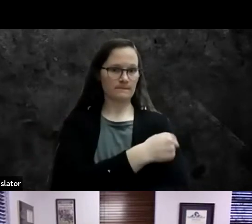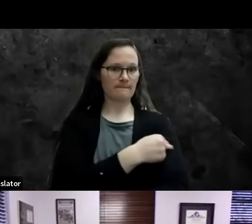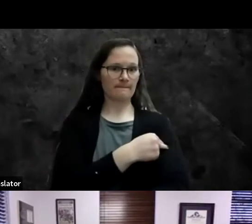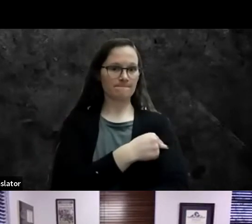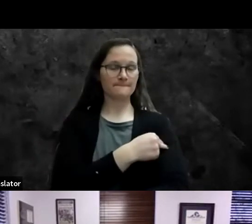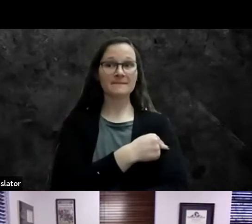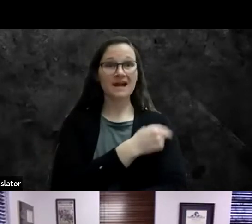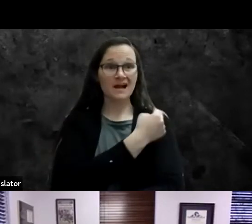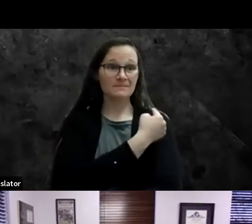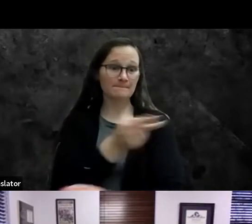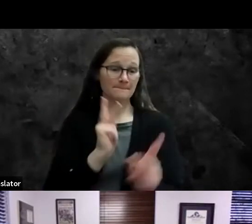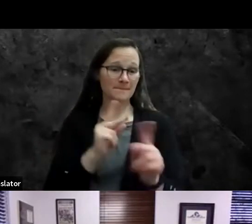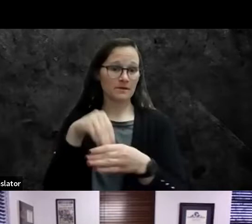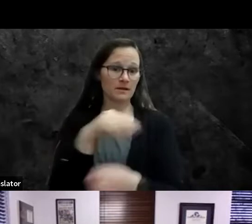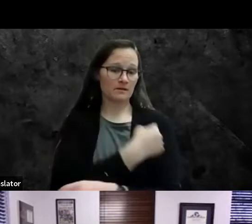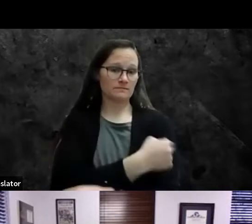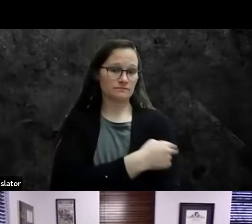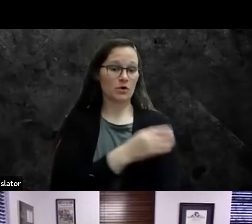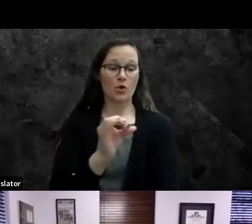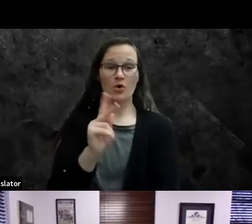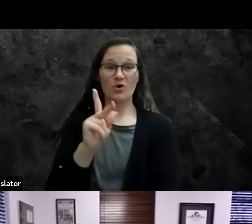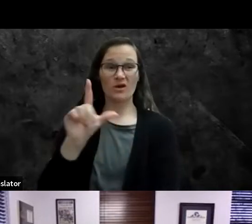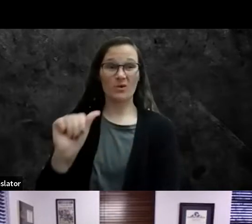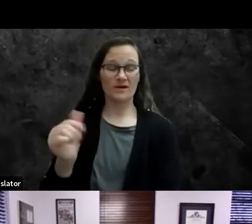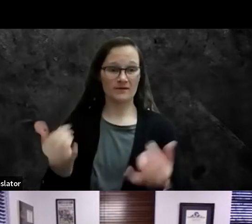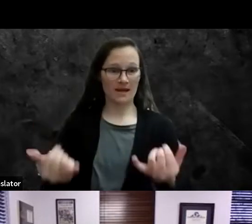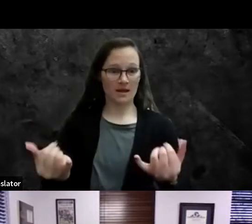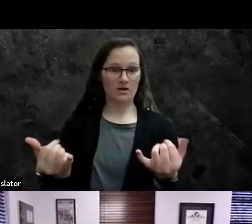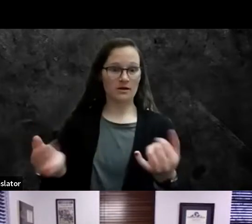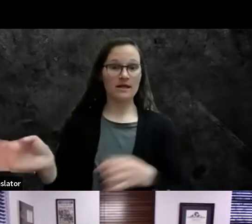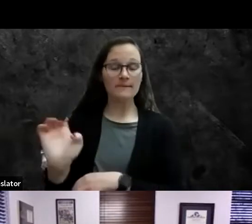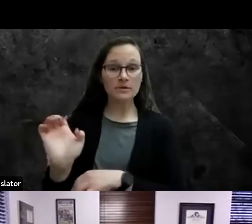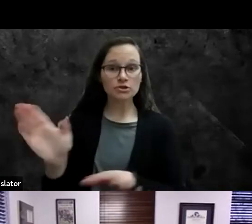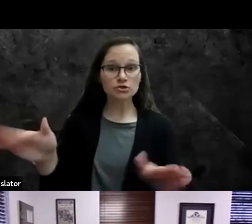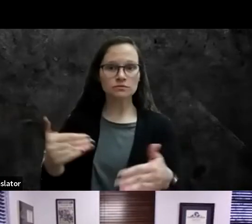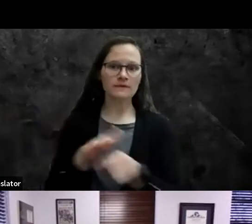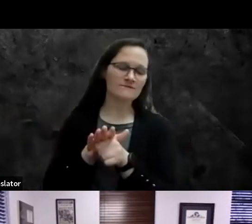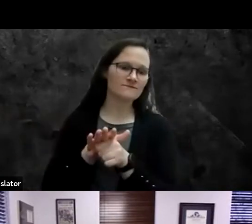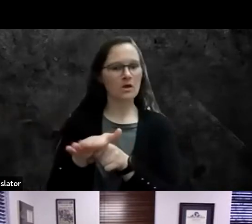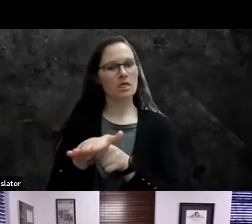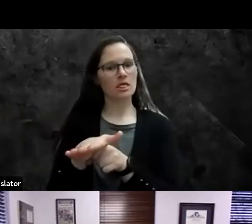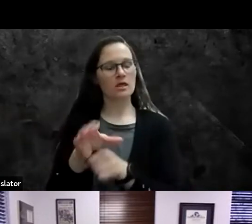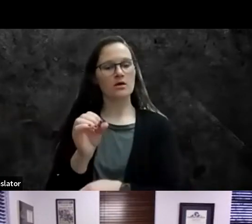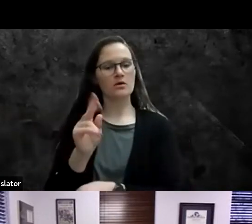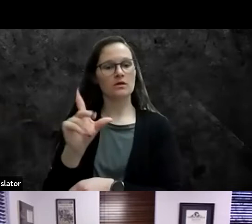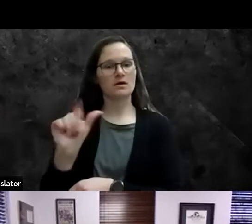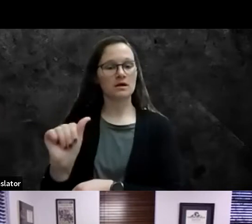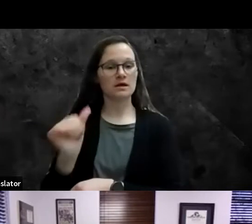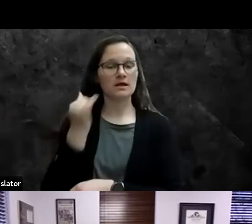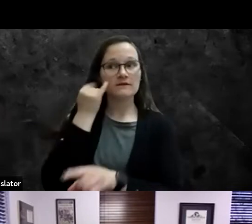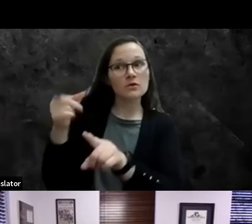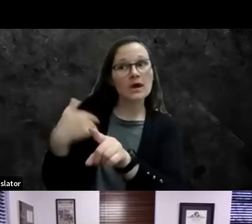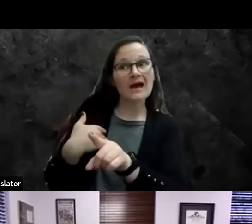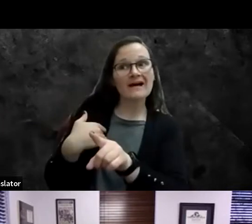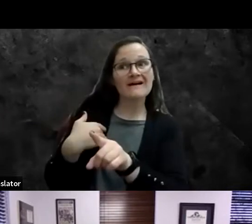right? If you look at the situation in Oklahoma right now, the emergency rooms are all full, and Oklahomans are being told, if you have a heart